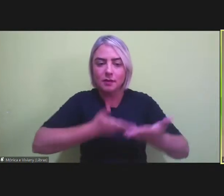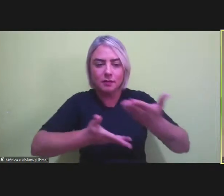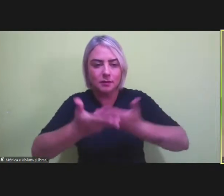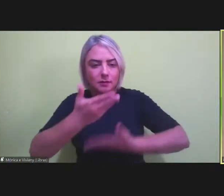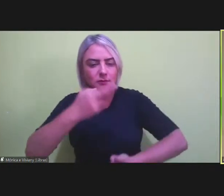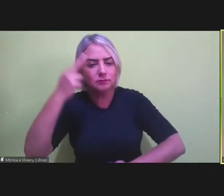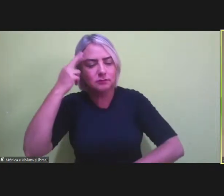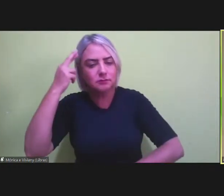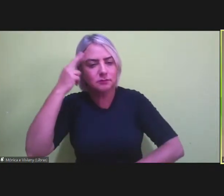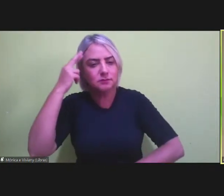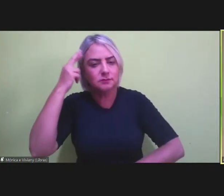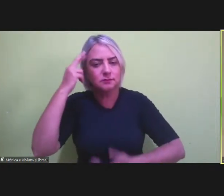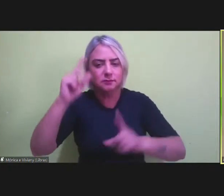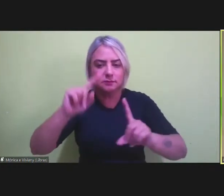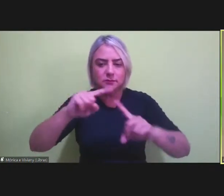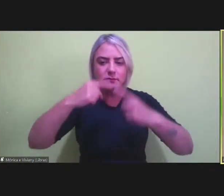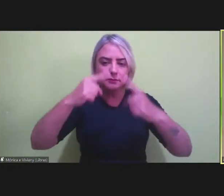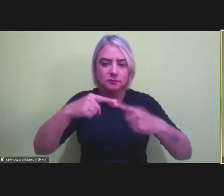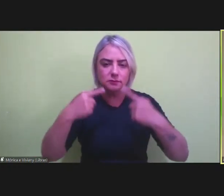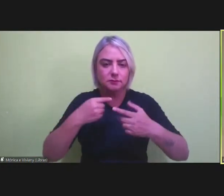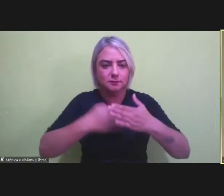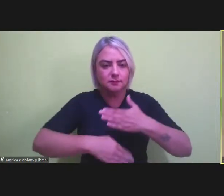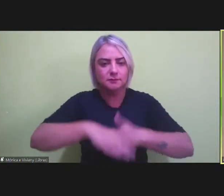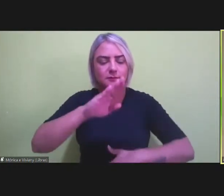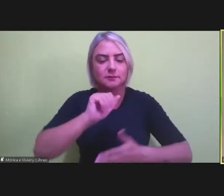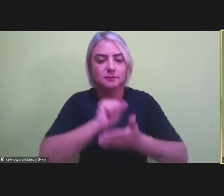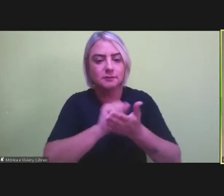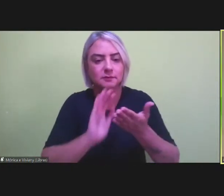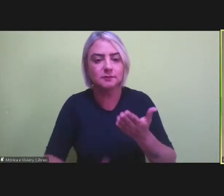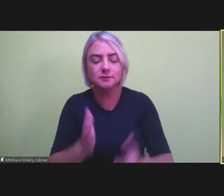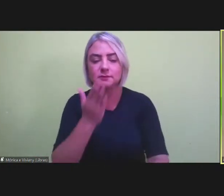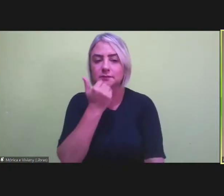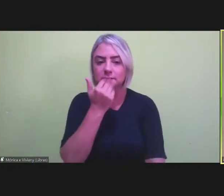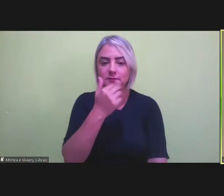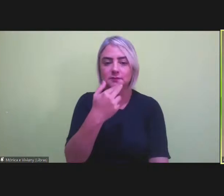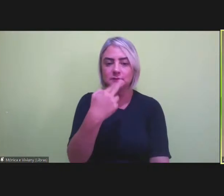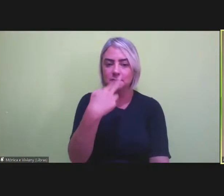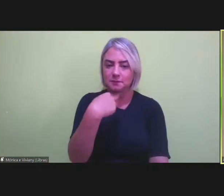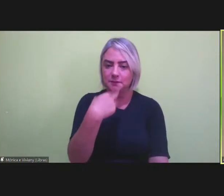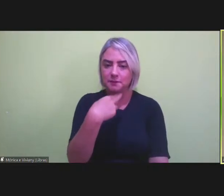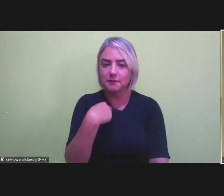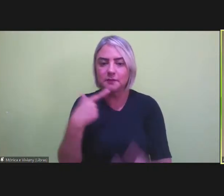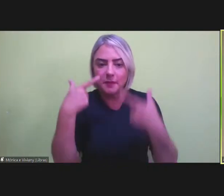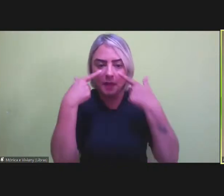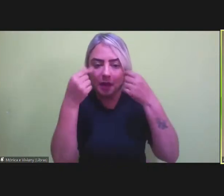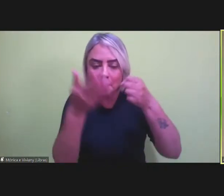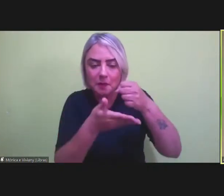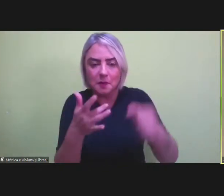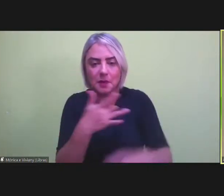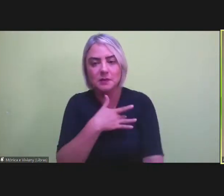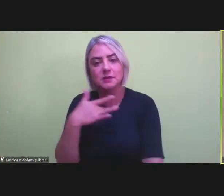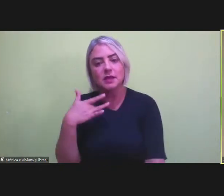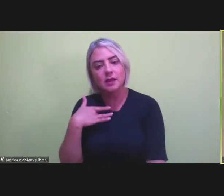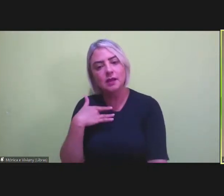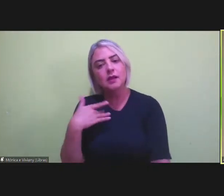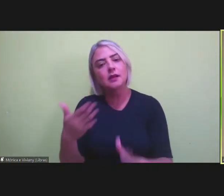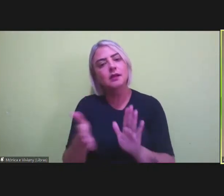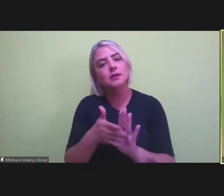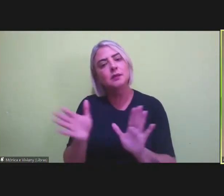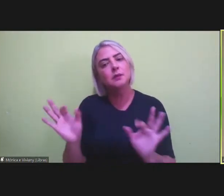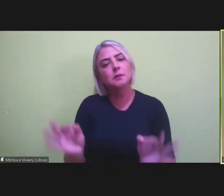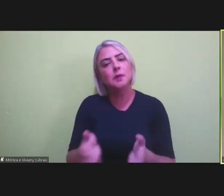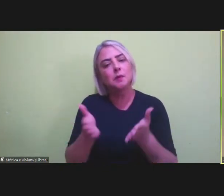as a space of exchange and reflection about the challenges for the advancement of the actions for food and nutrition in primary